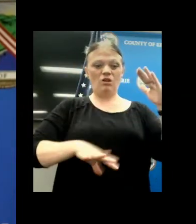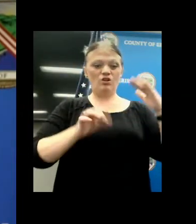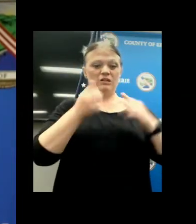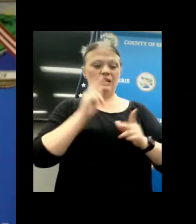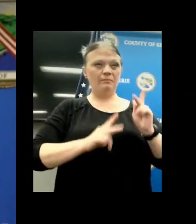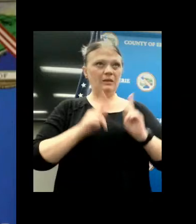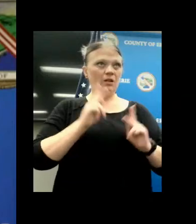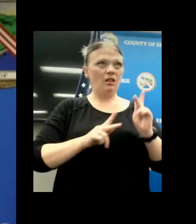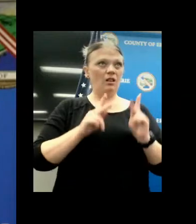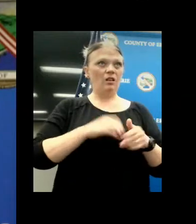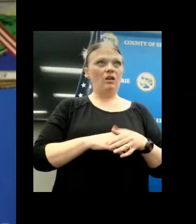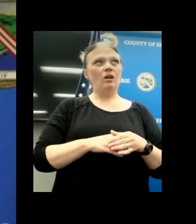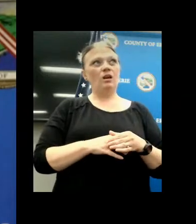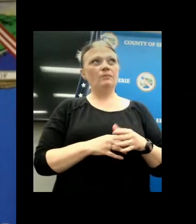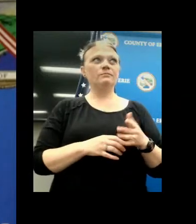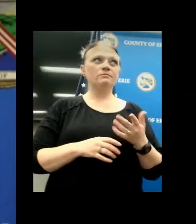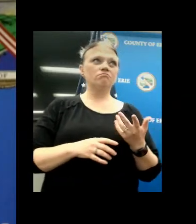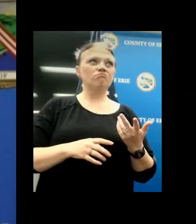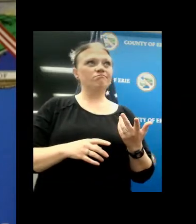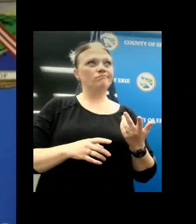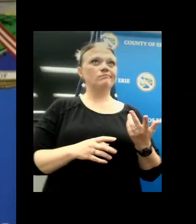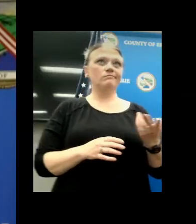10 people, I'll